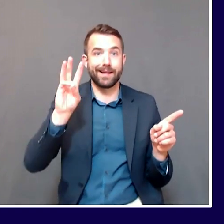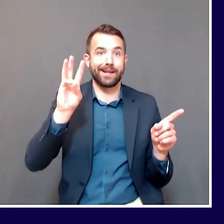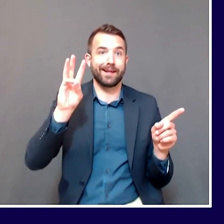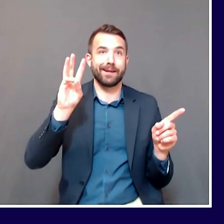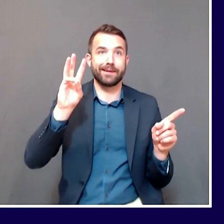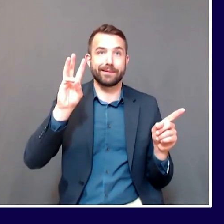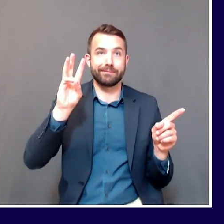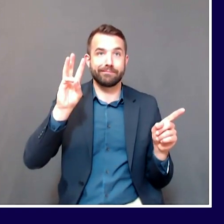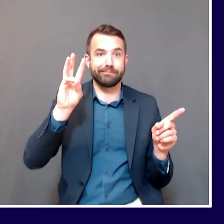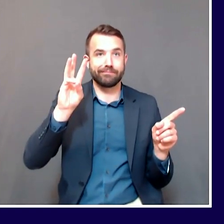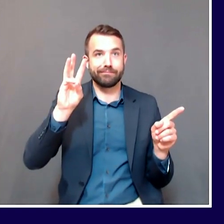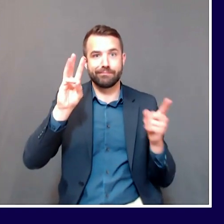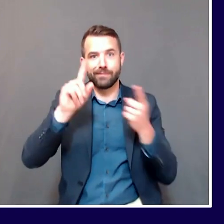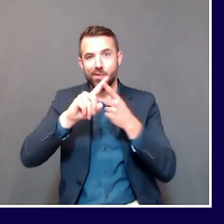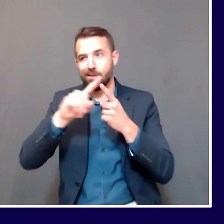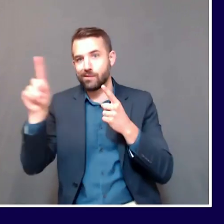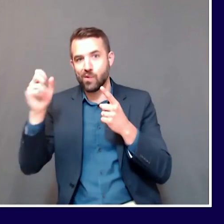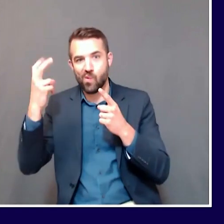to 12%.